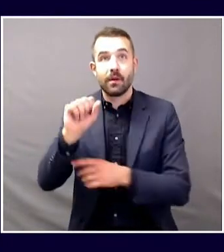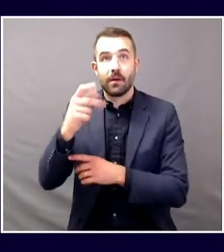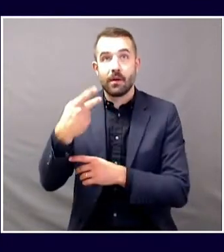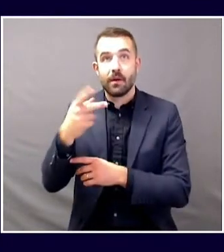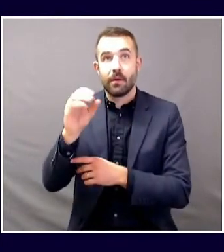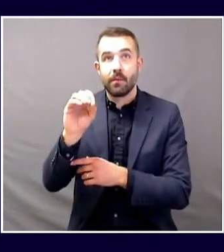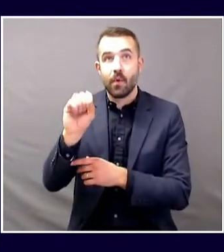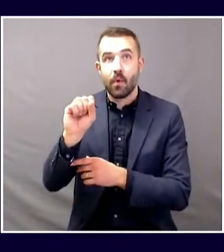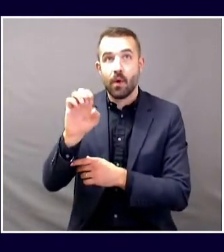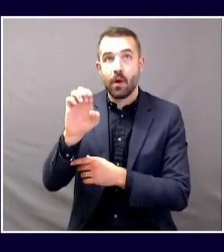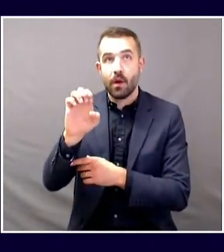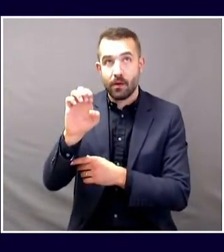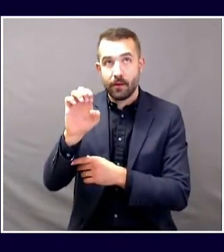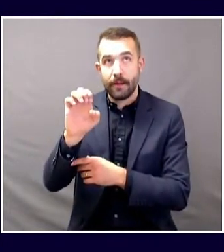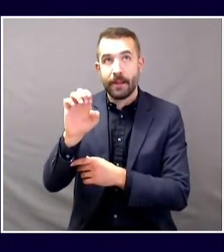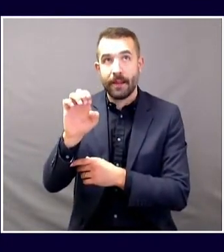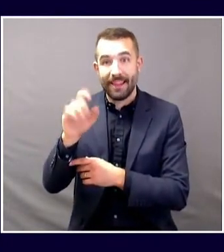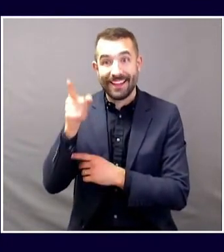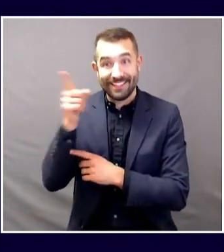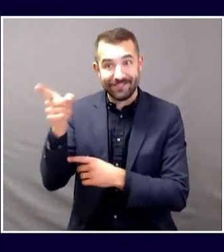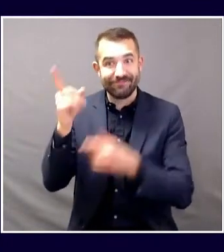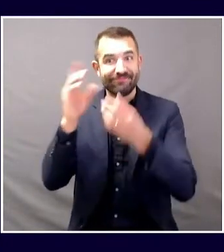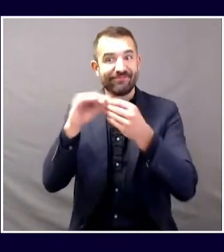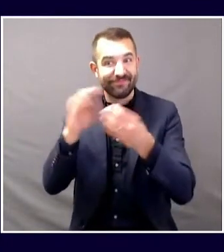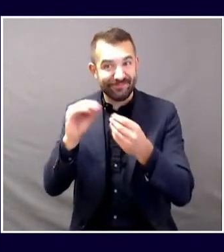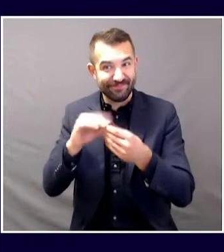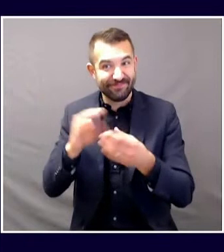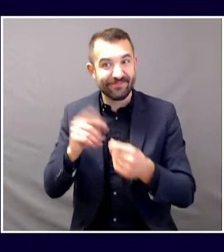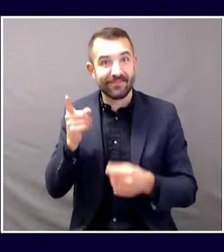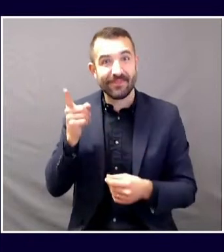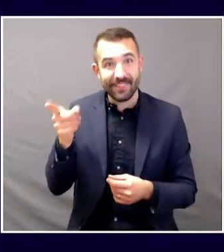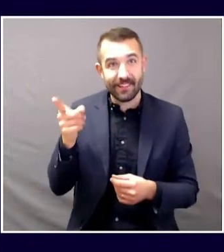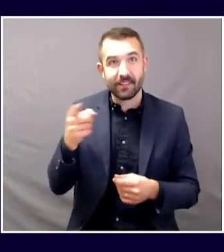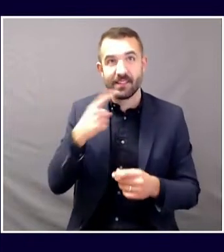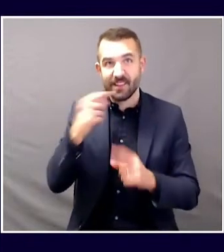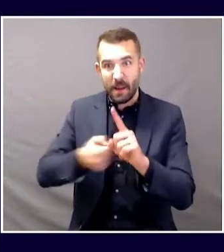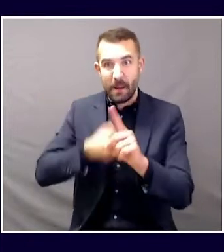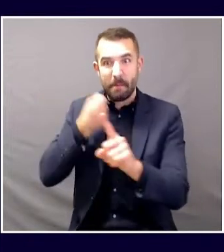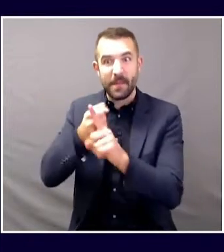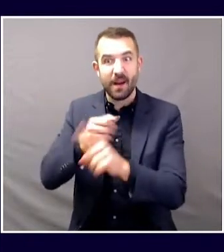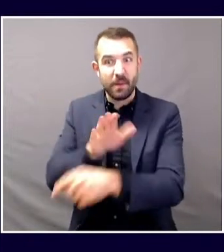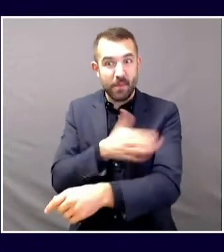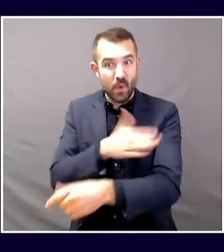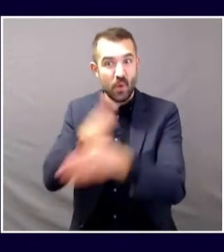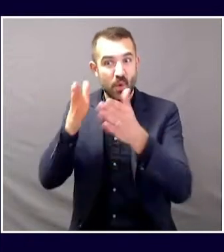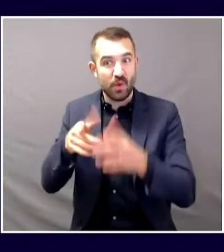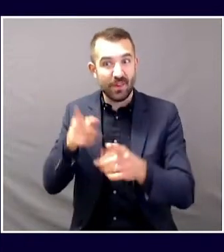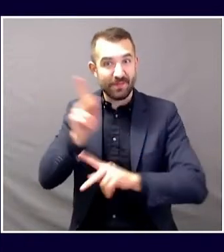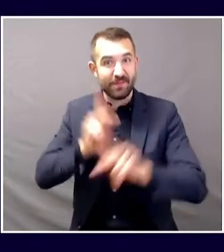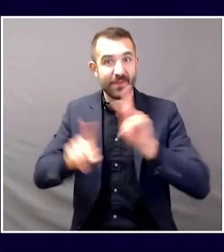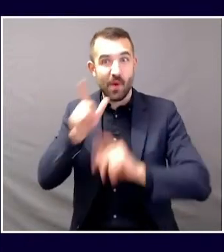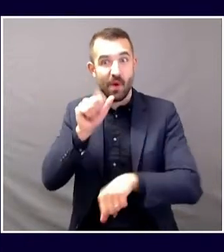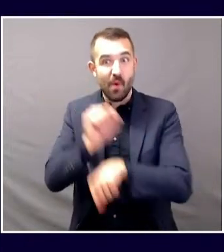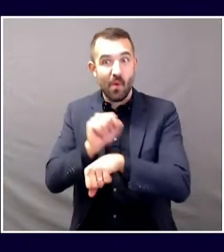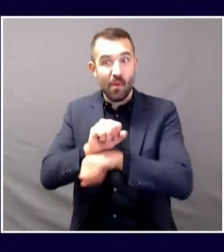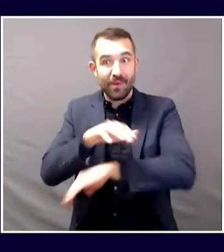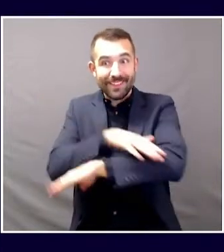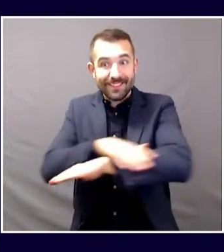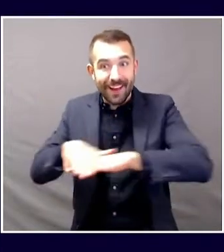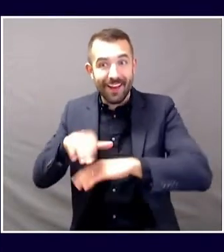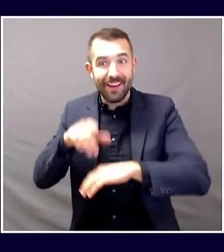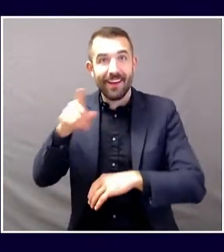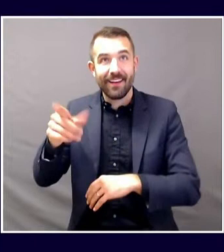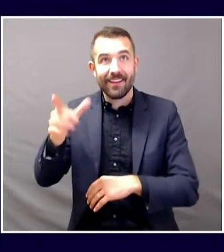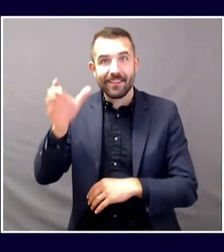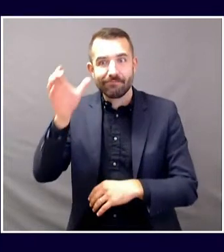the impact that COVID was having, not just on musicians, but on stagehands and the sound engineers, and how all of that is